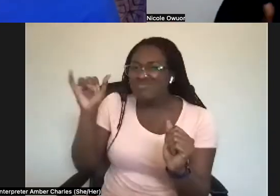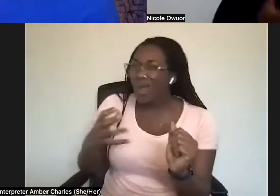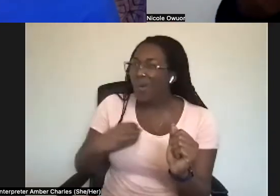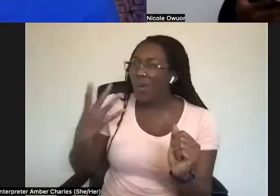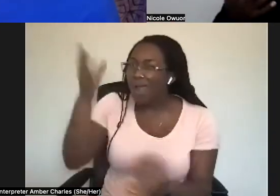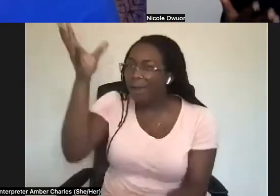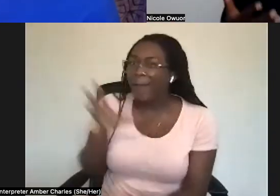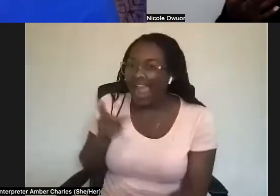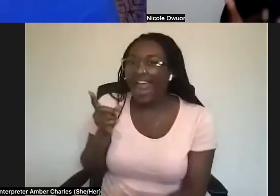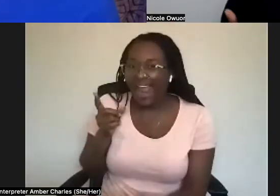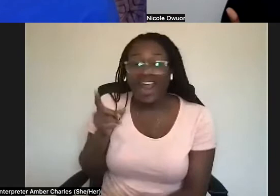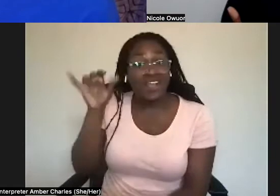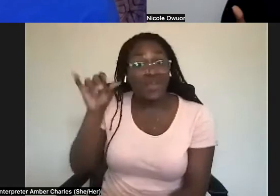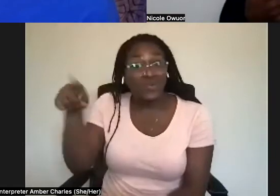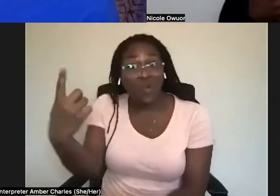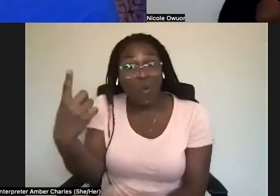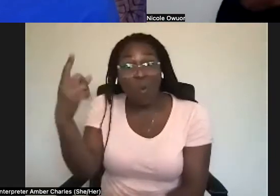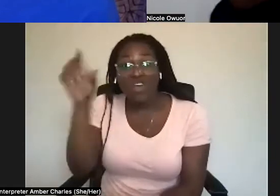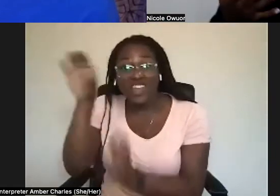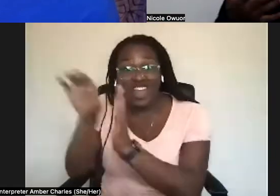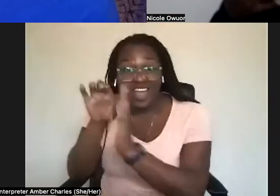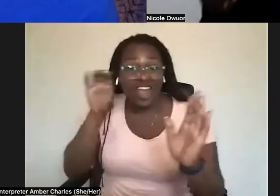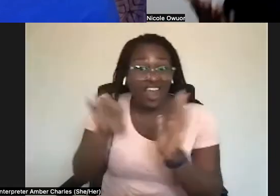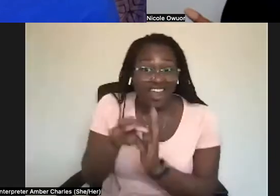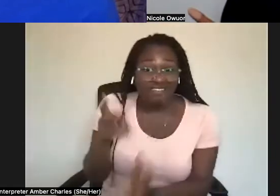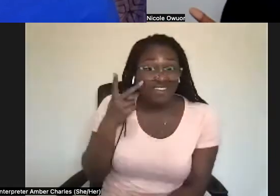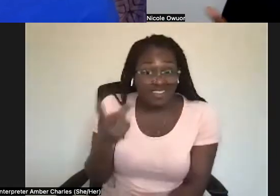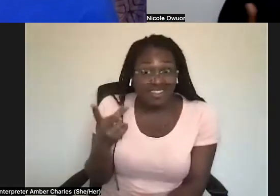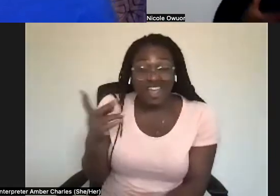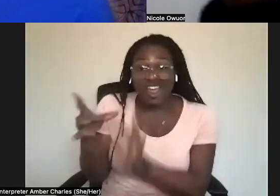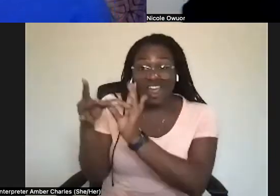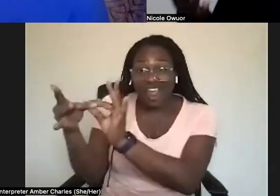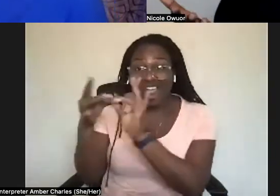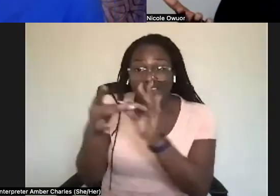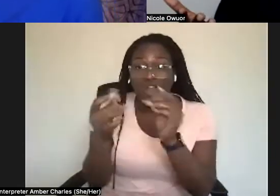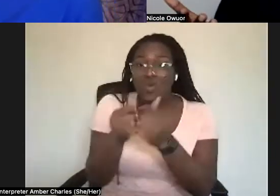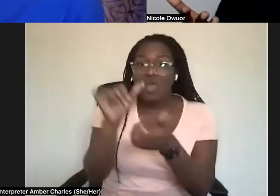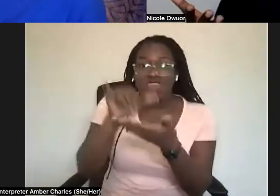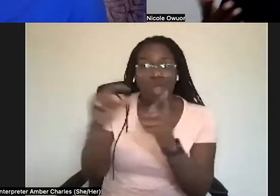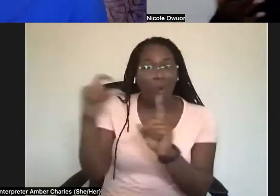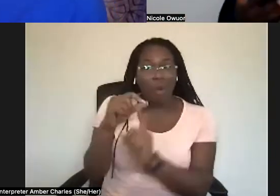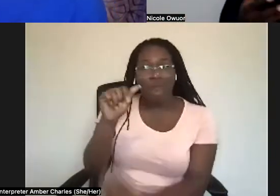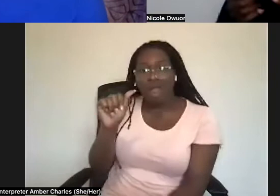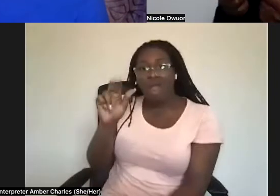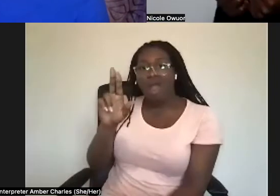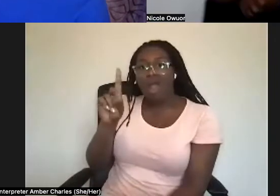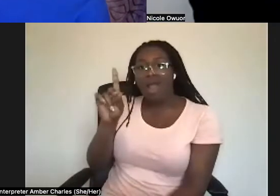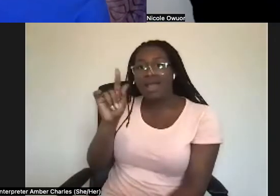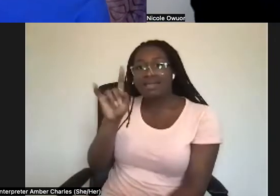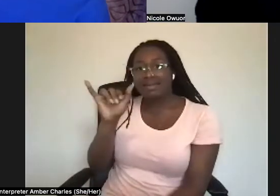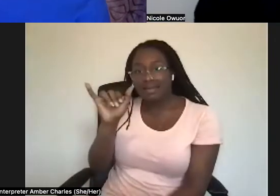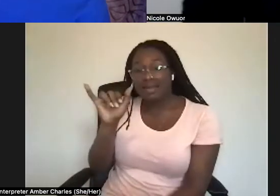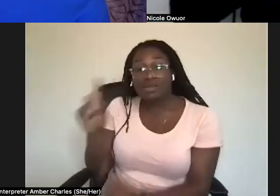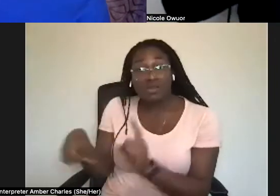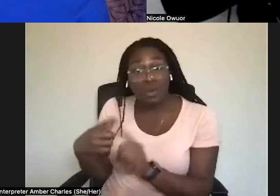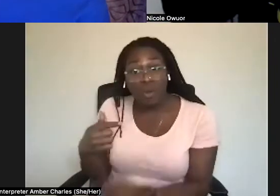And those were the only images that I was seeing and associating with audacity. So when I took